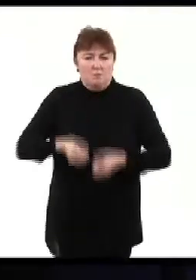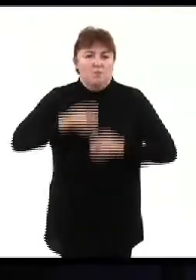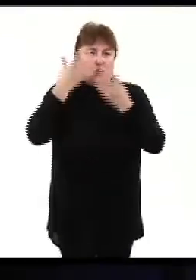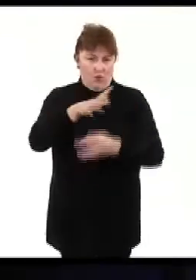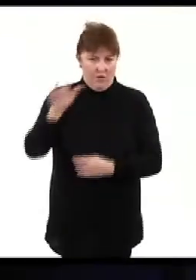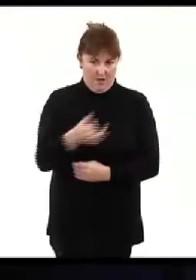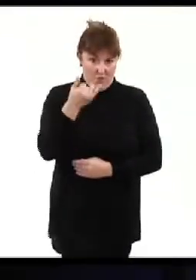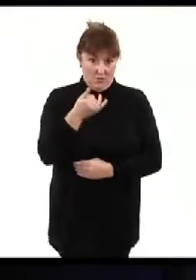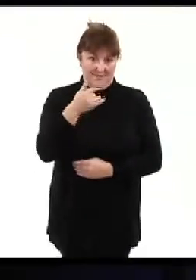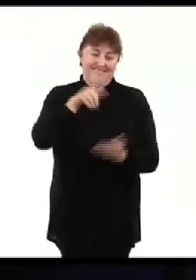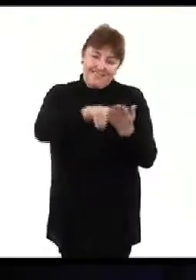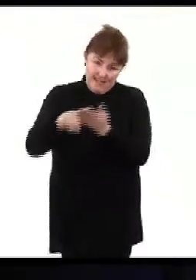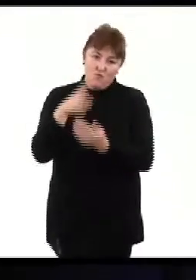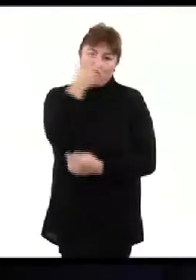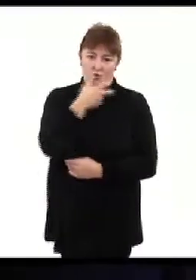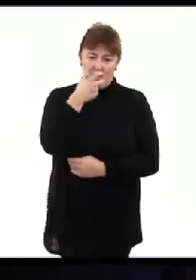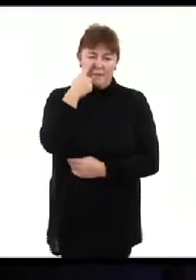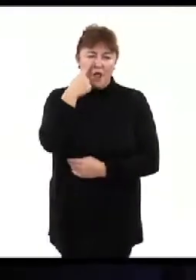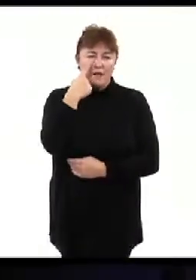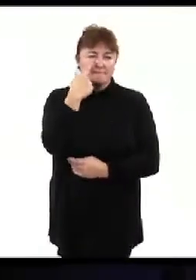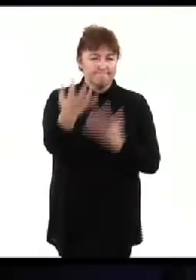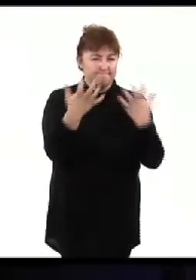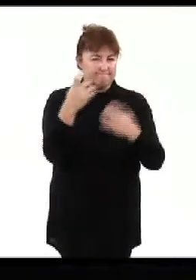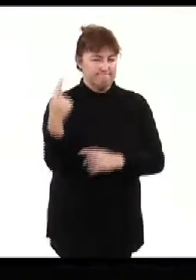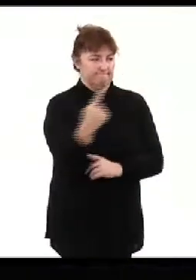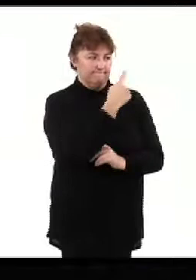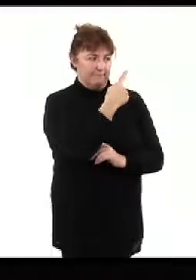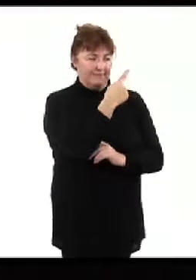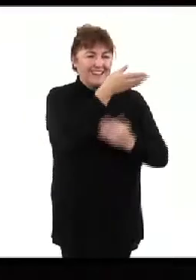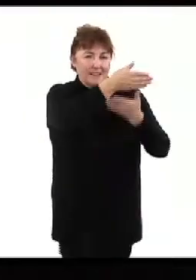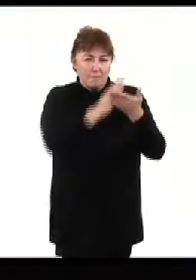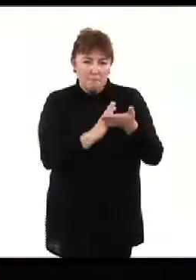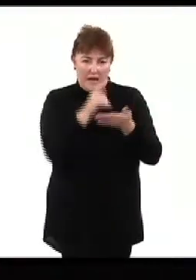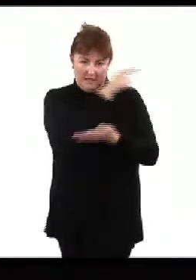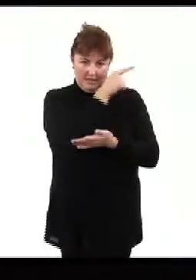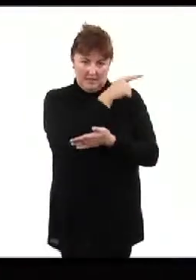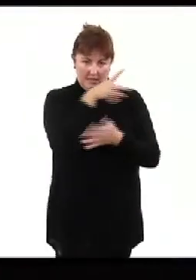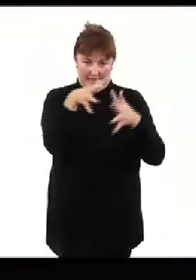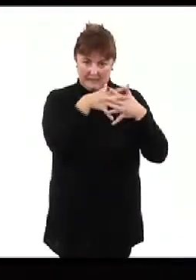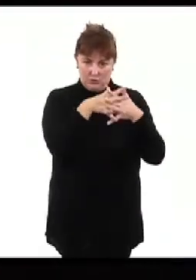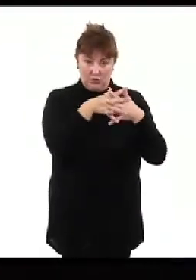language production. But I want to draw your attention to a division within this model.